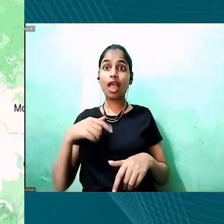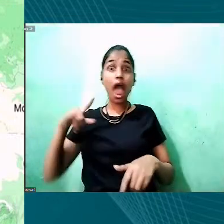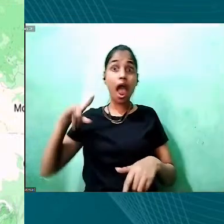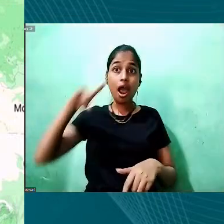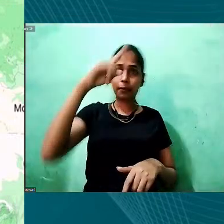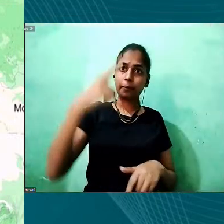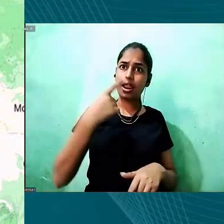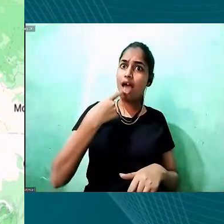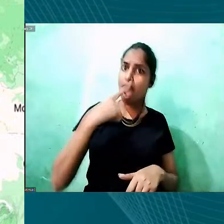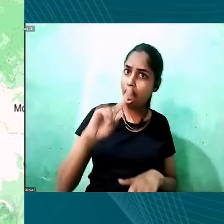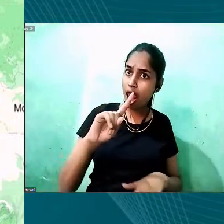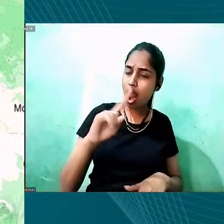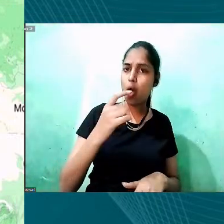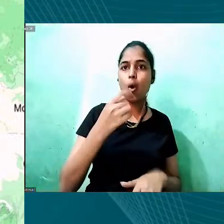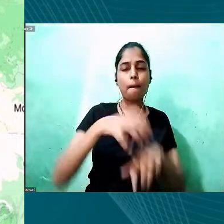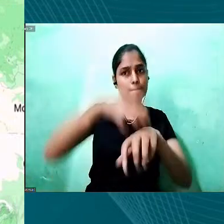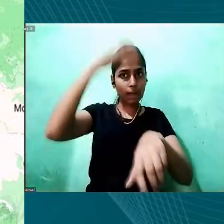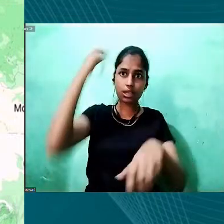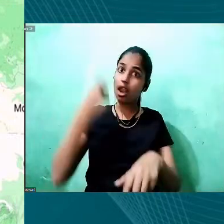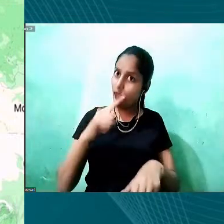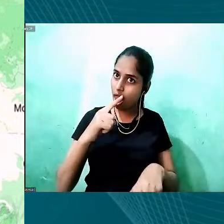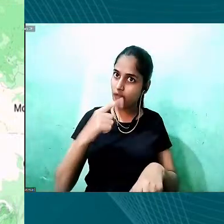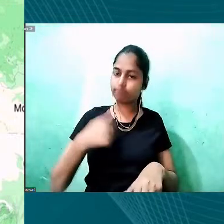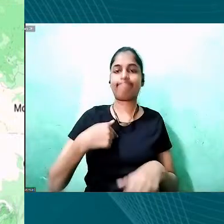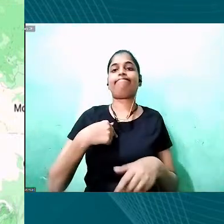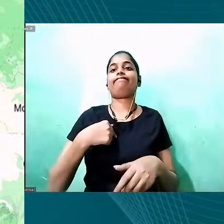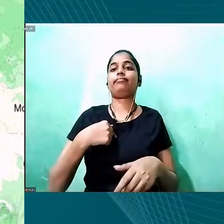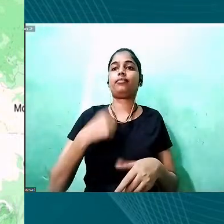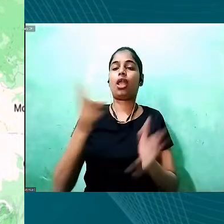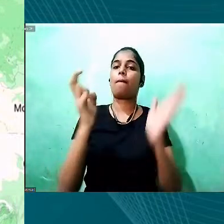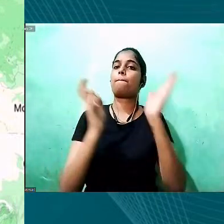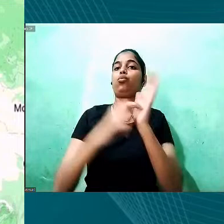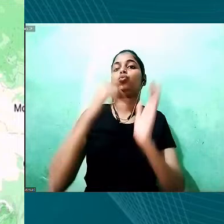packed in a